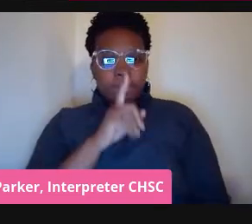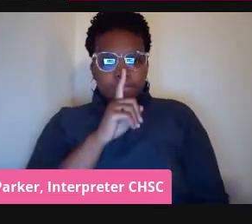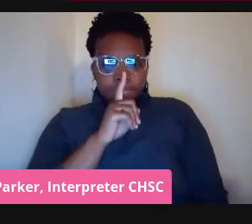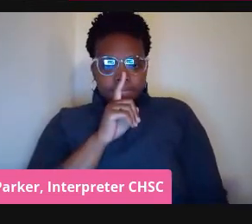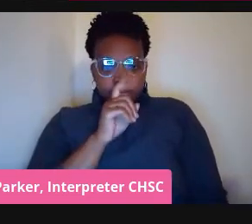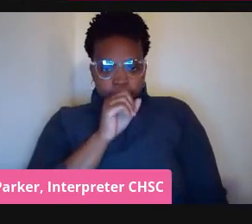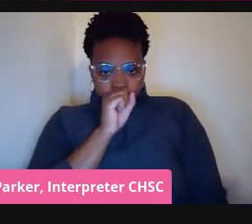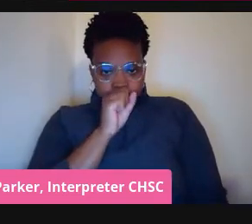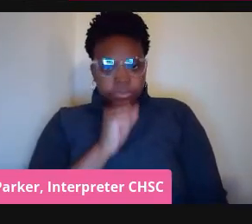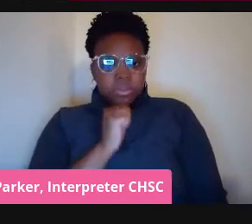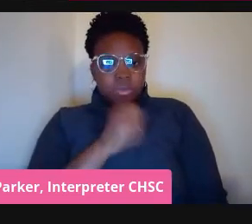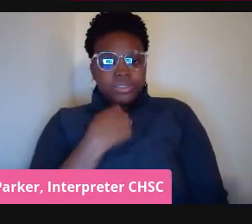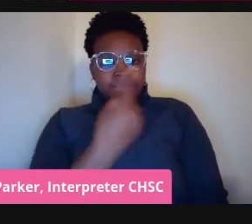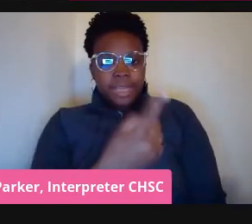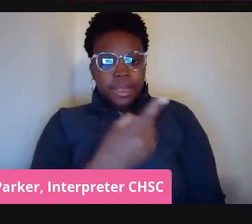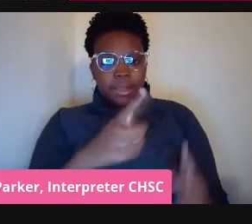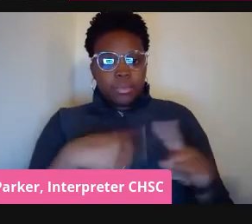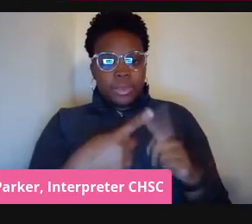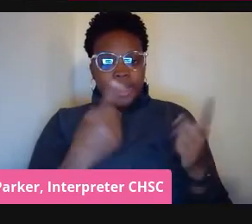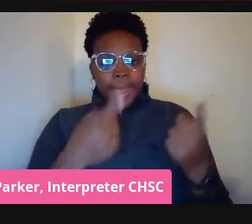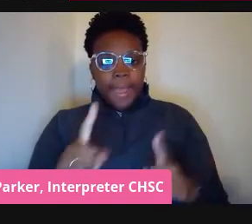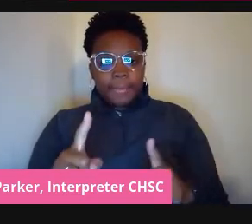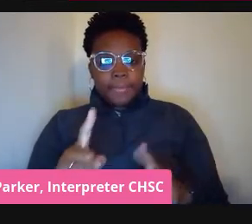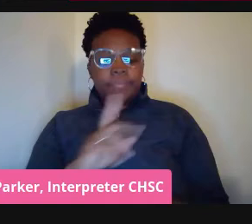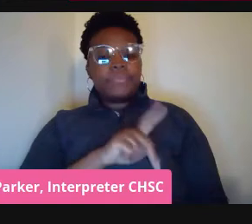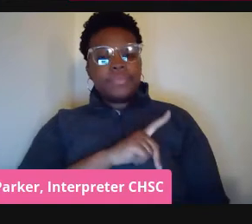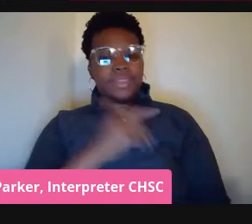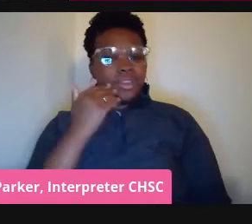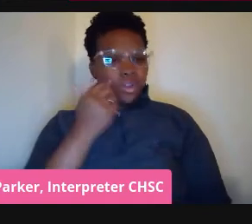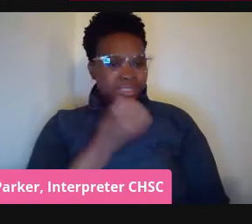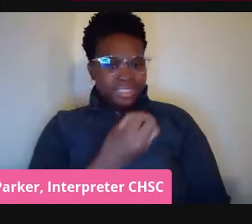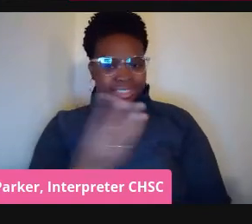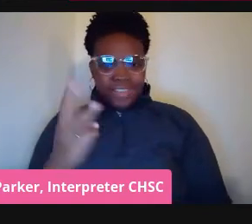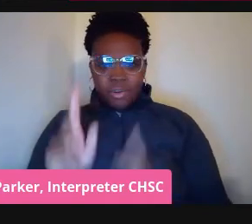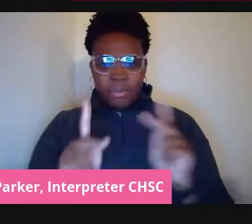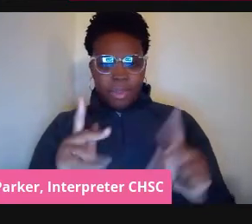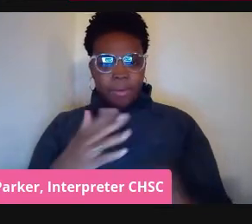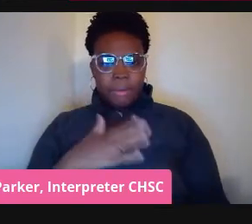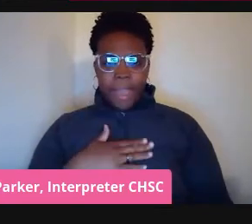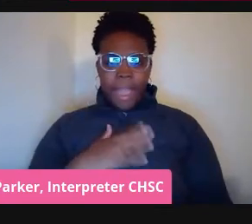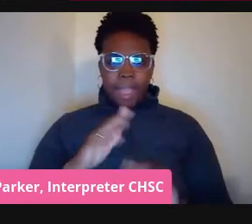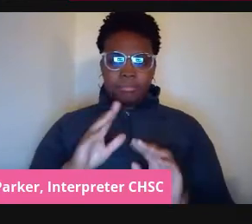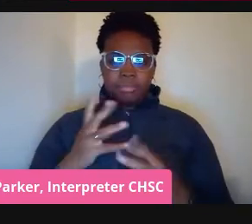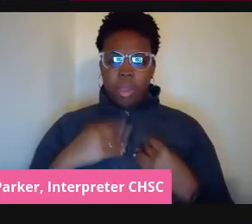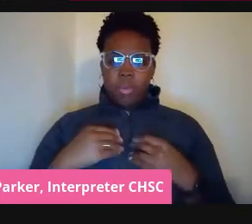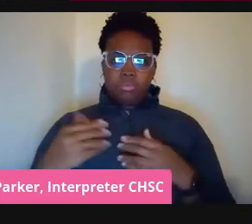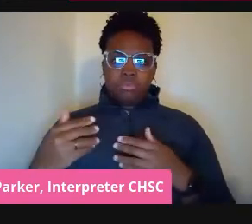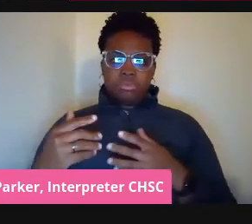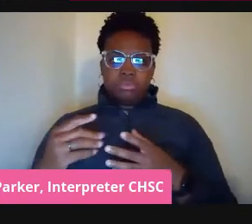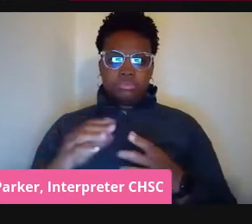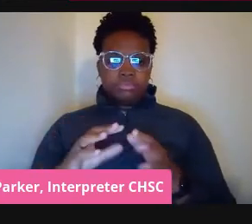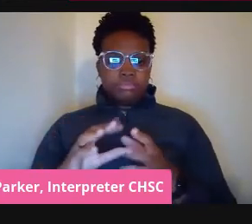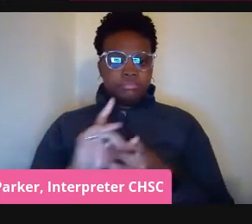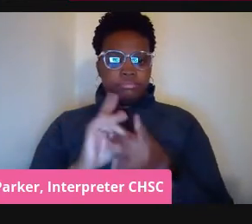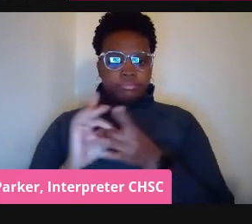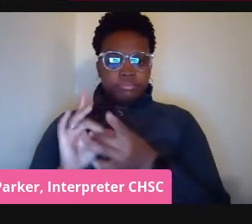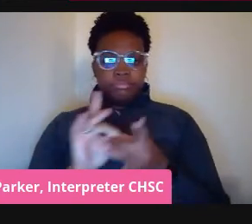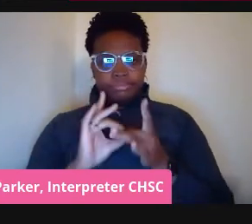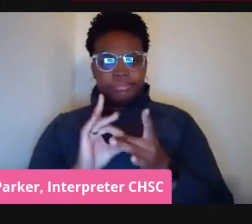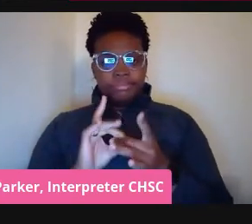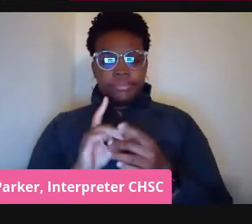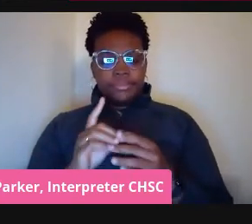when this has happened. I personally know several people just in my own, circle that have gone through this, but it's very